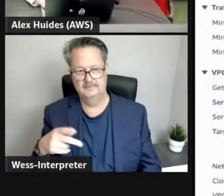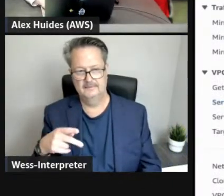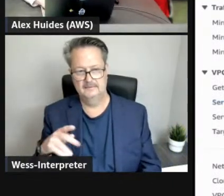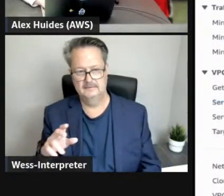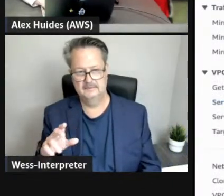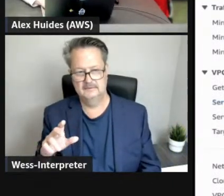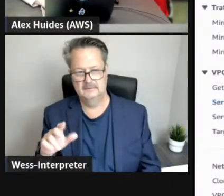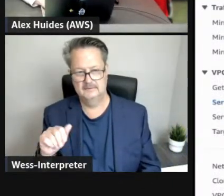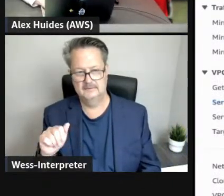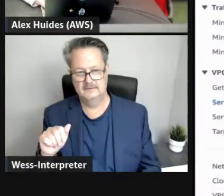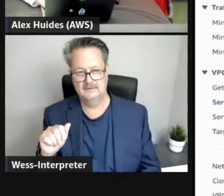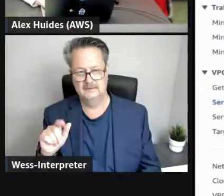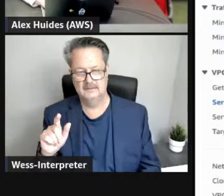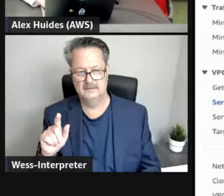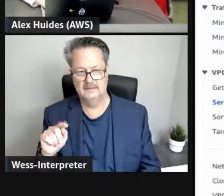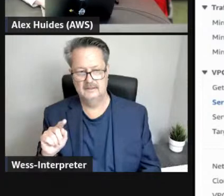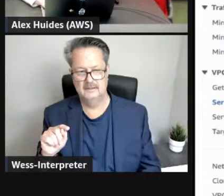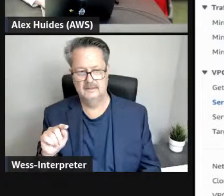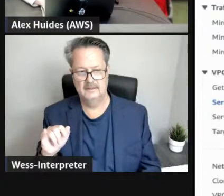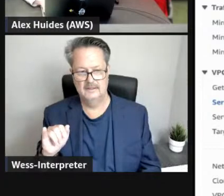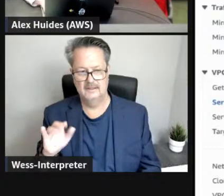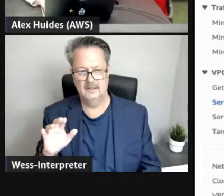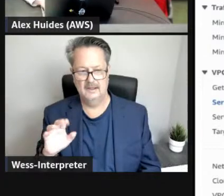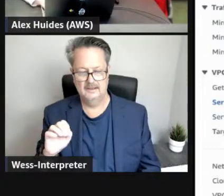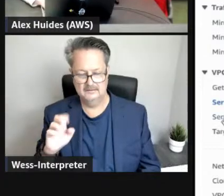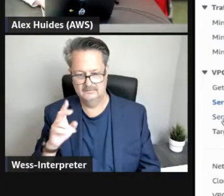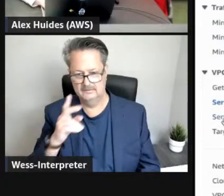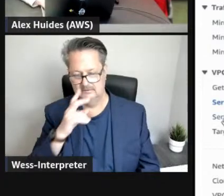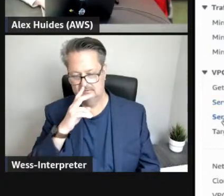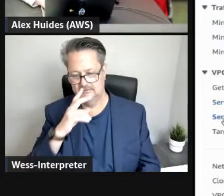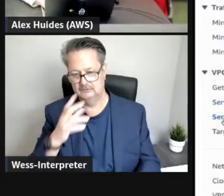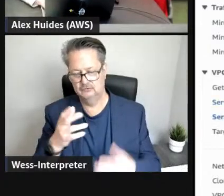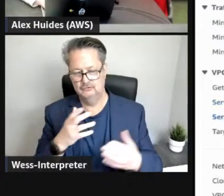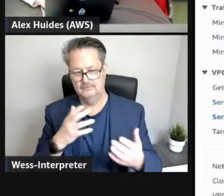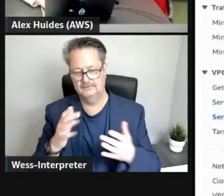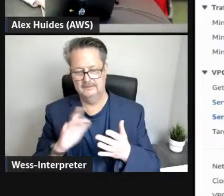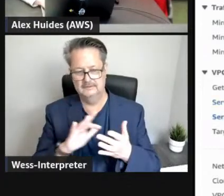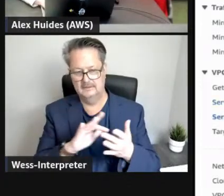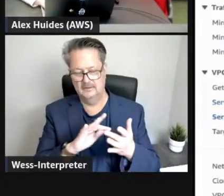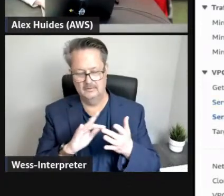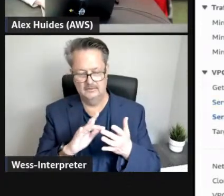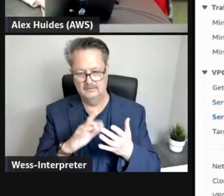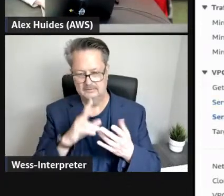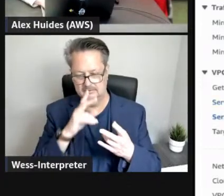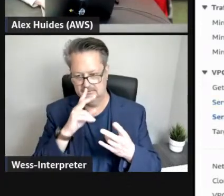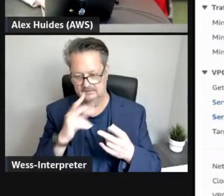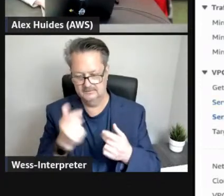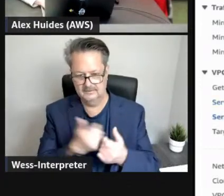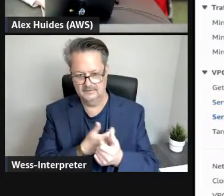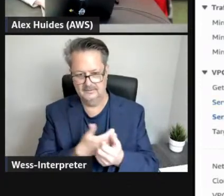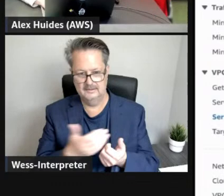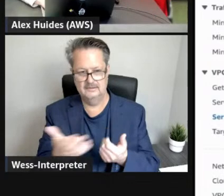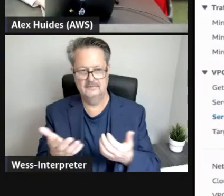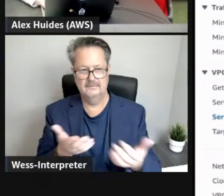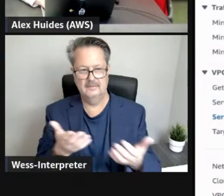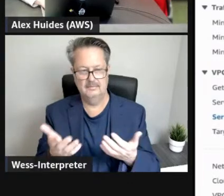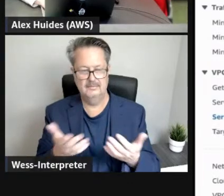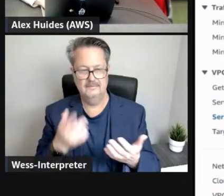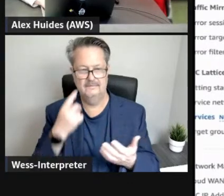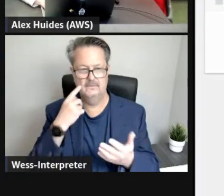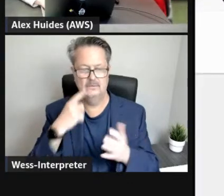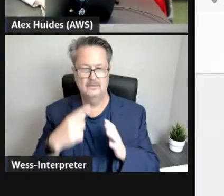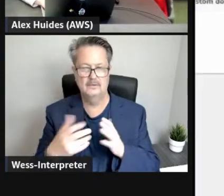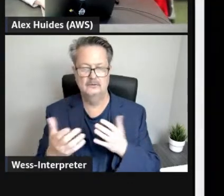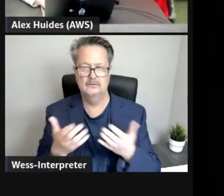If we go and see the service networks, there isn't anything available, and neither there is for the services.